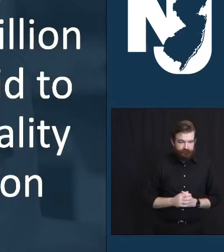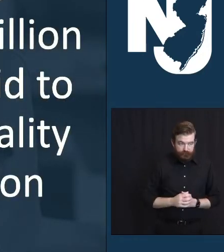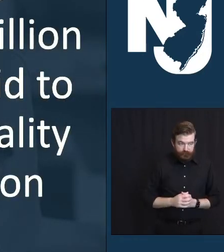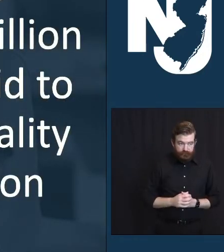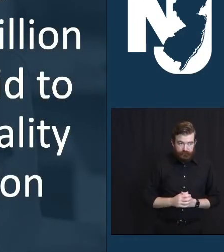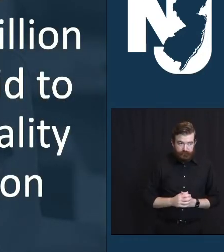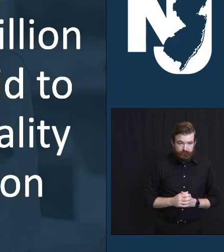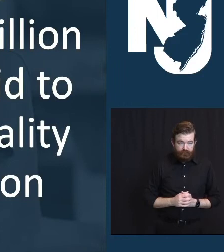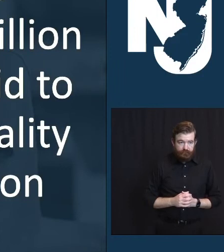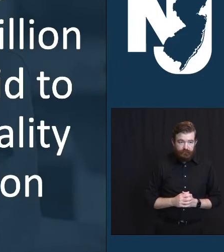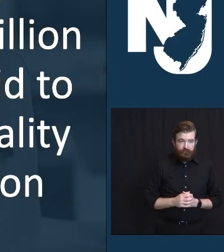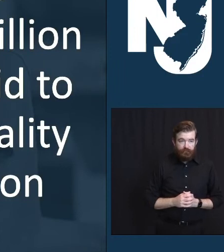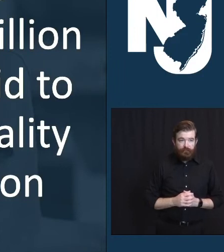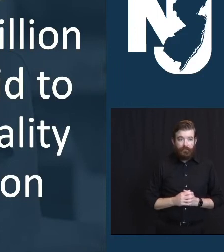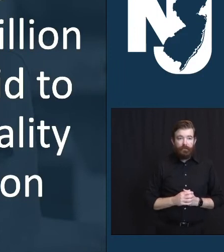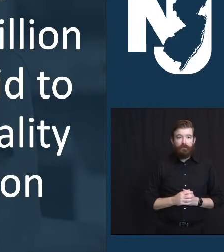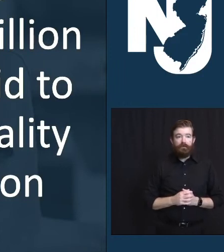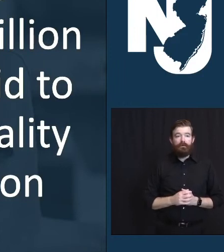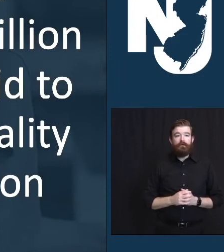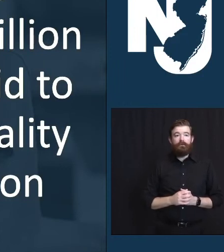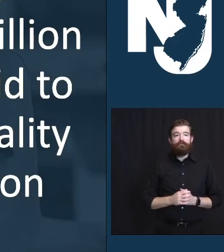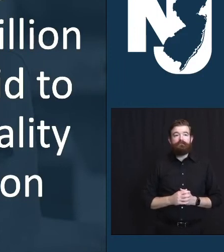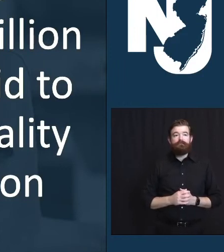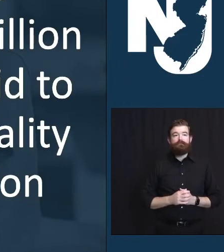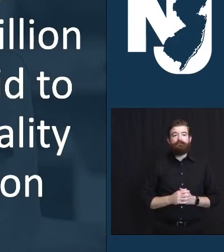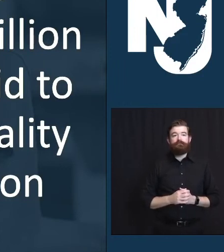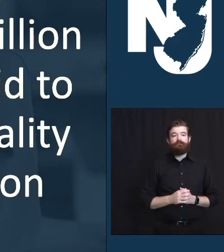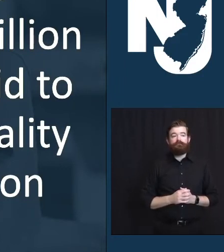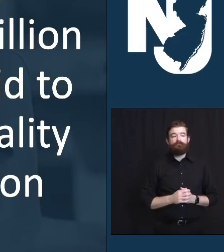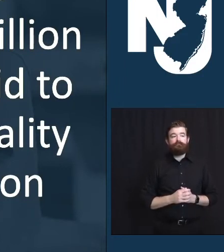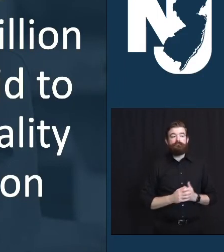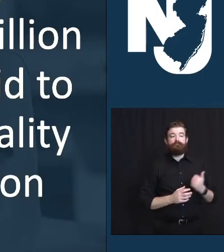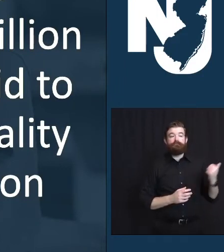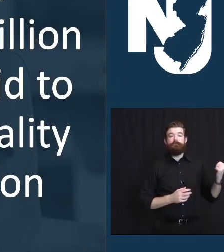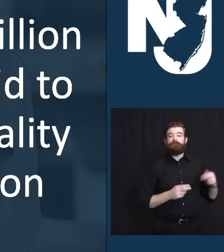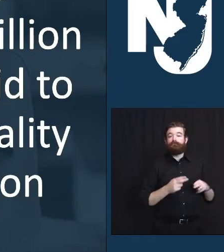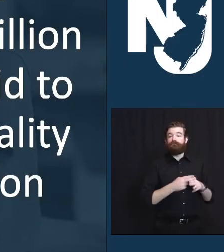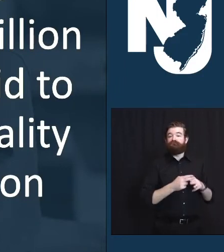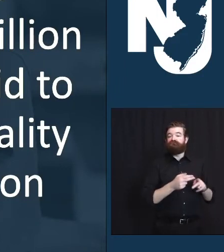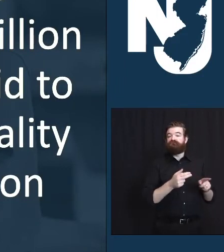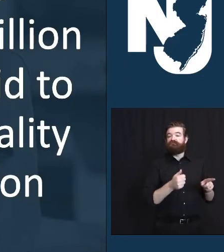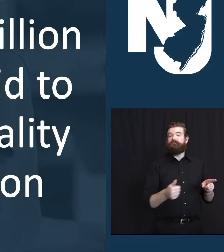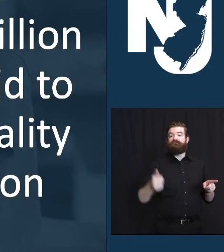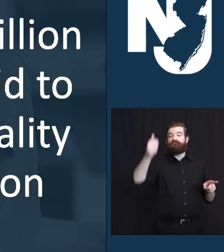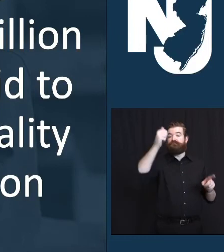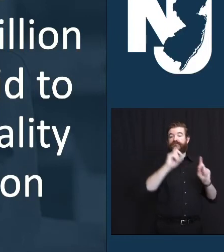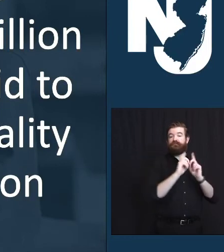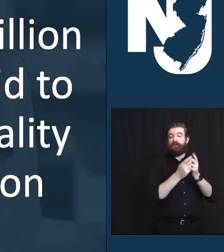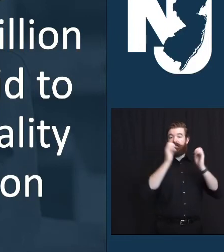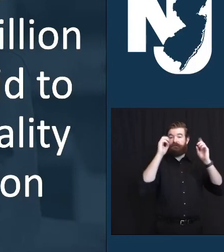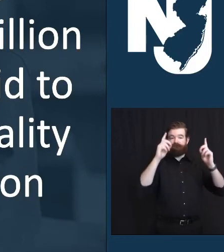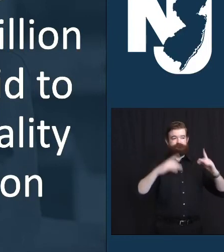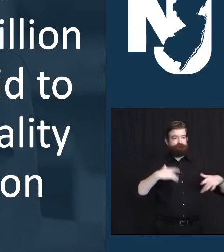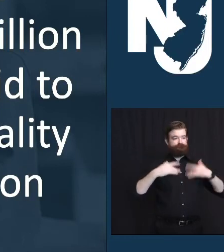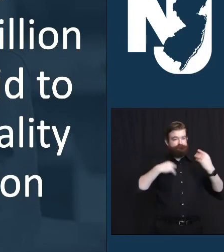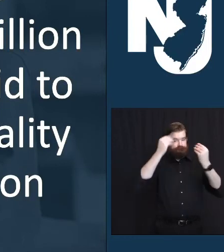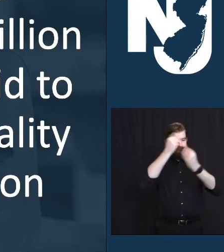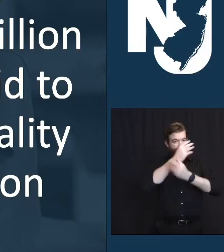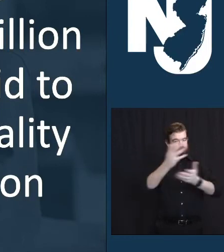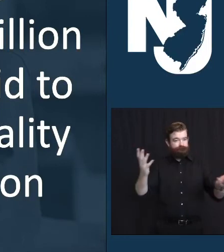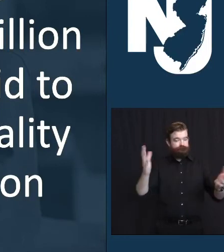we have some really exciting news to announce, and that is the awarding of a total of $10 million in new preschool education